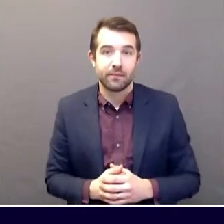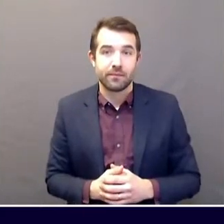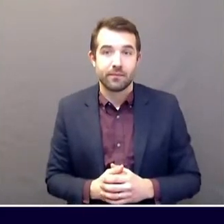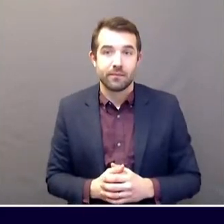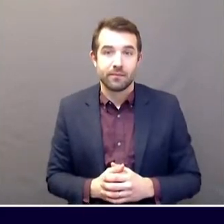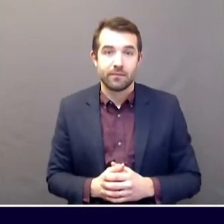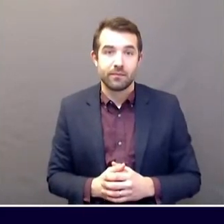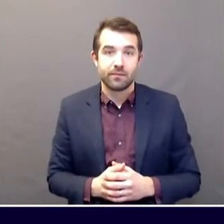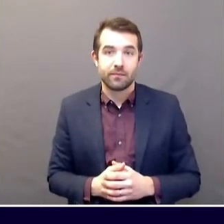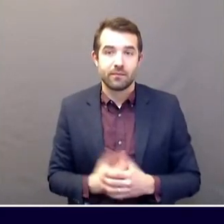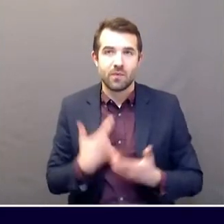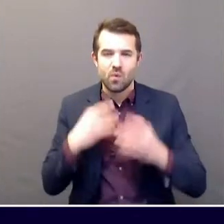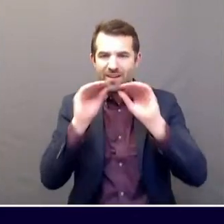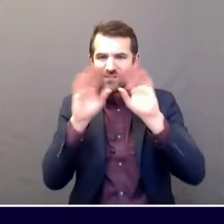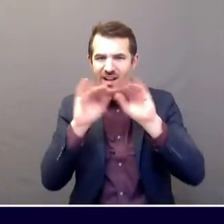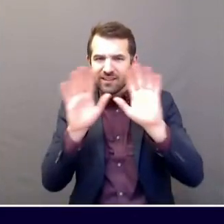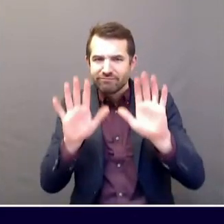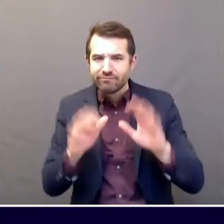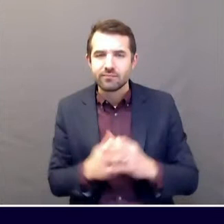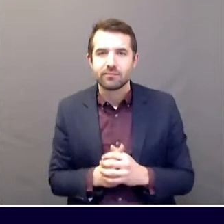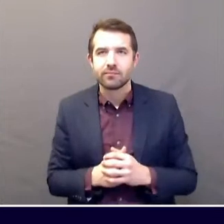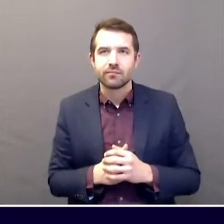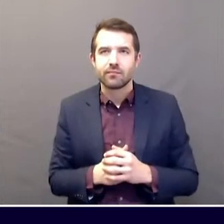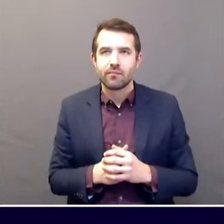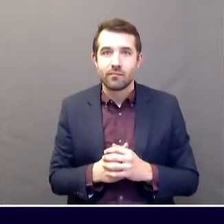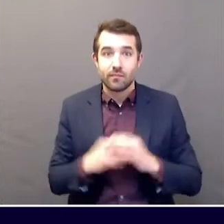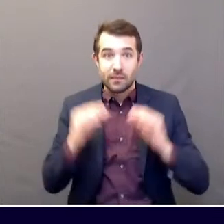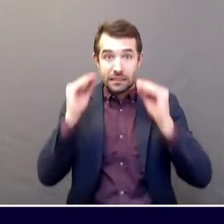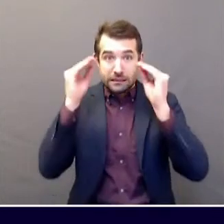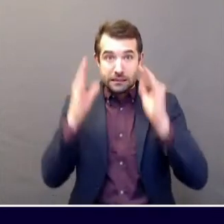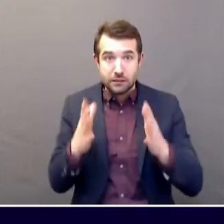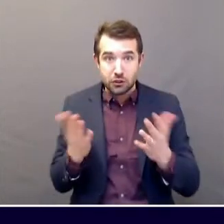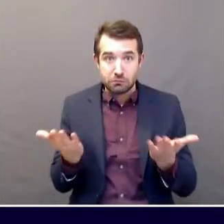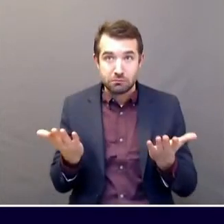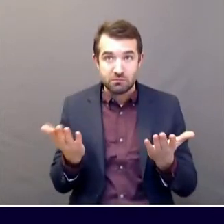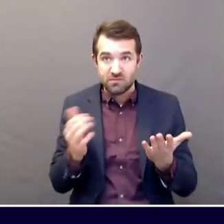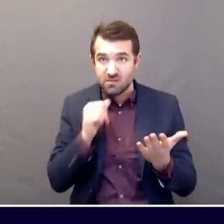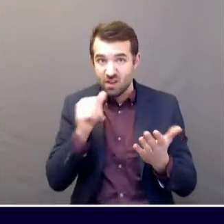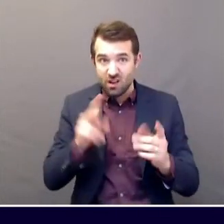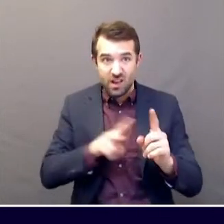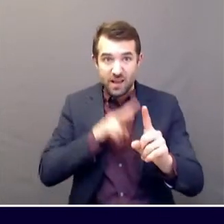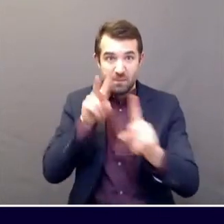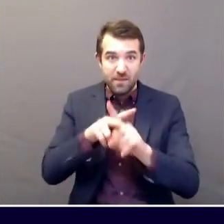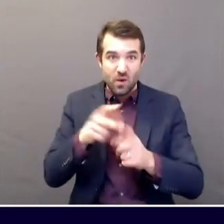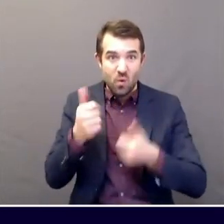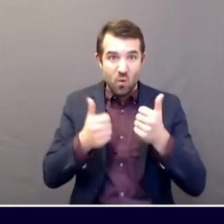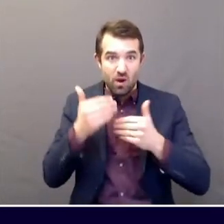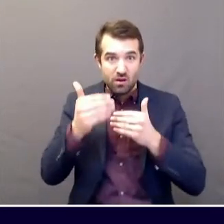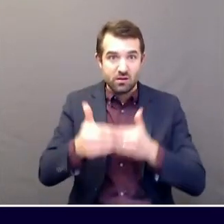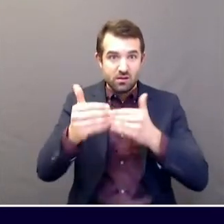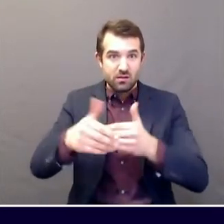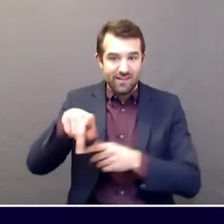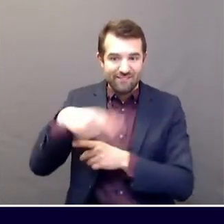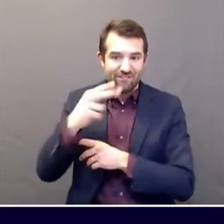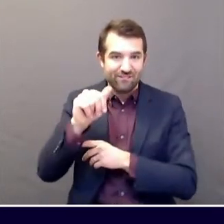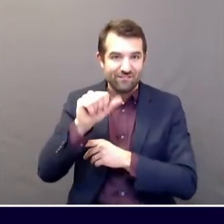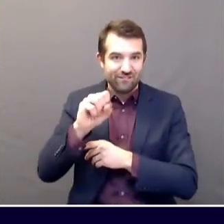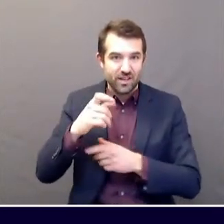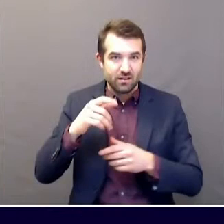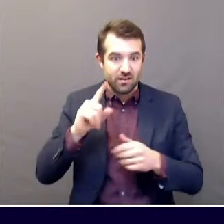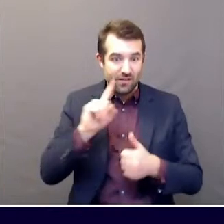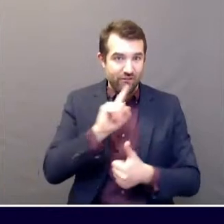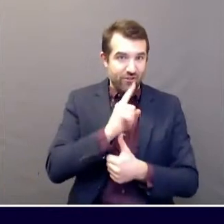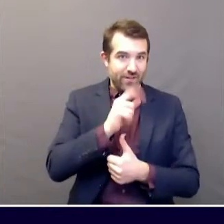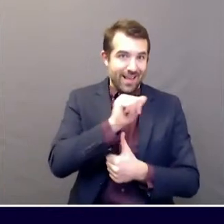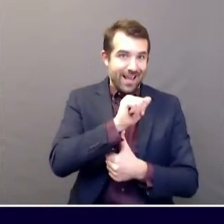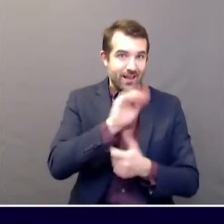follow-up, they're not in a particular phase just yet? Well, I'm sorry, teachers in particular? Teachers,